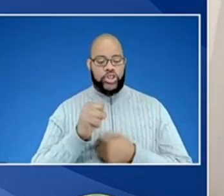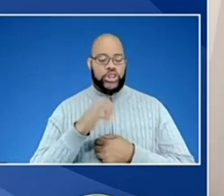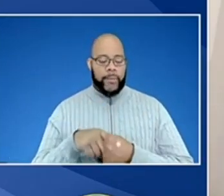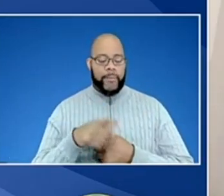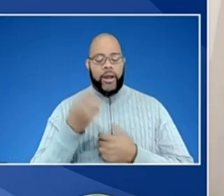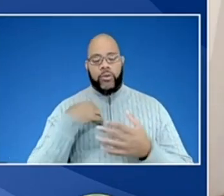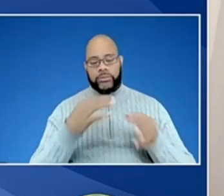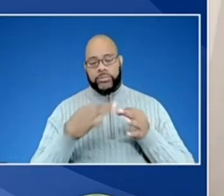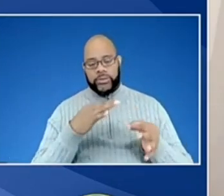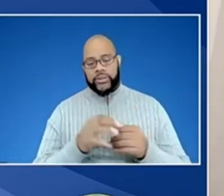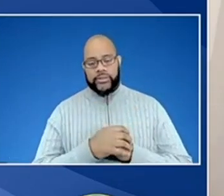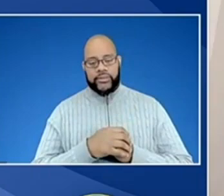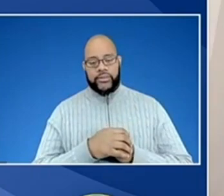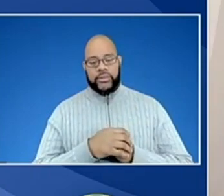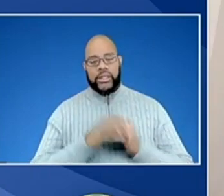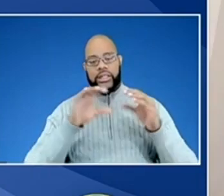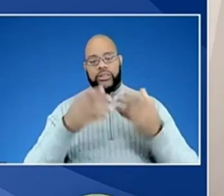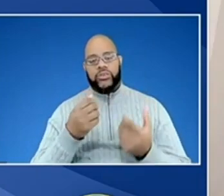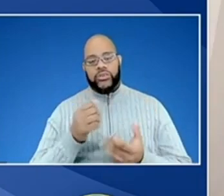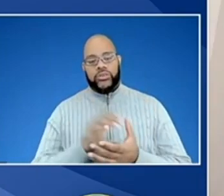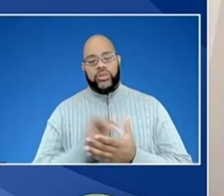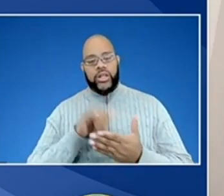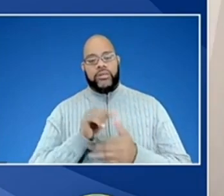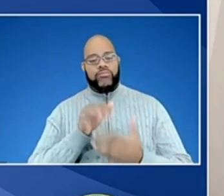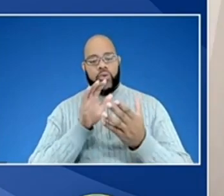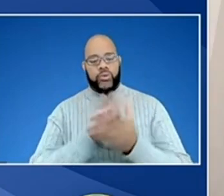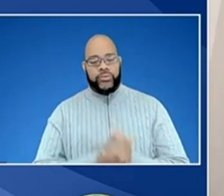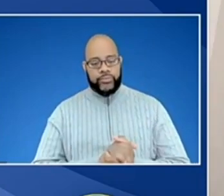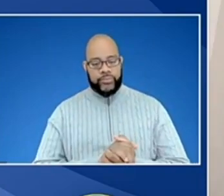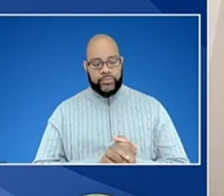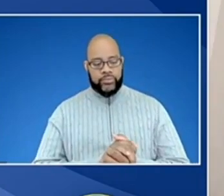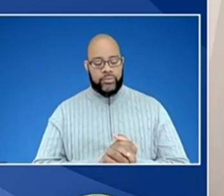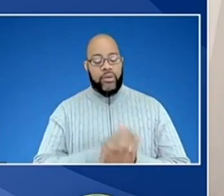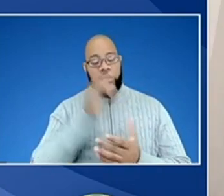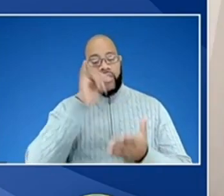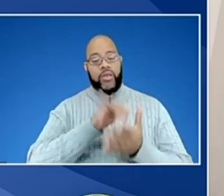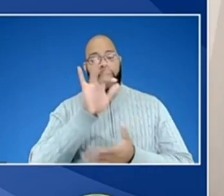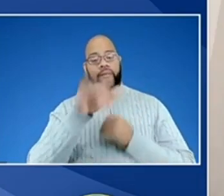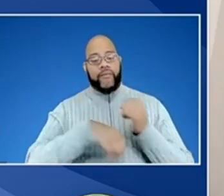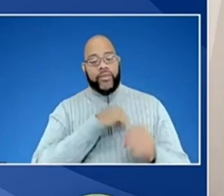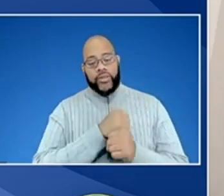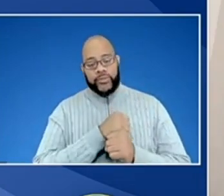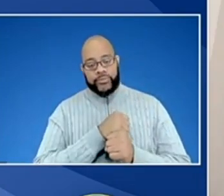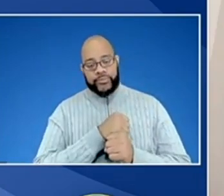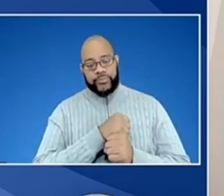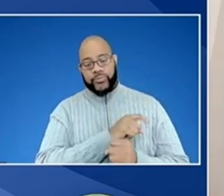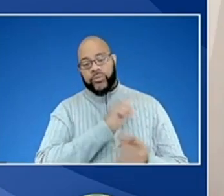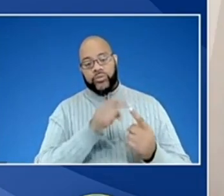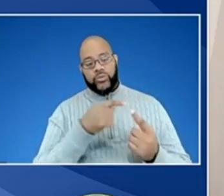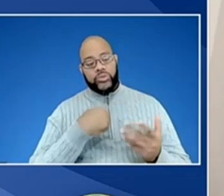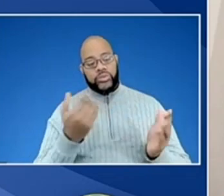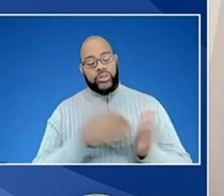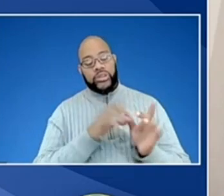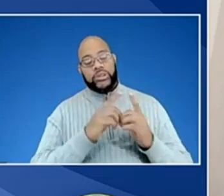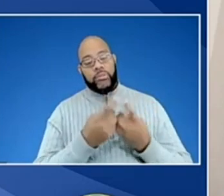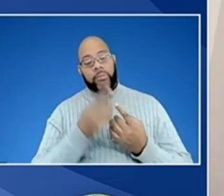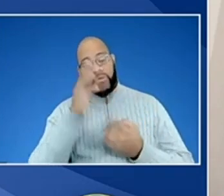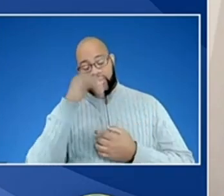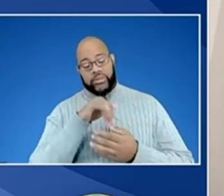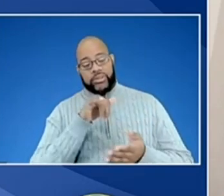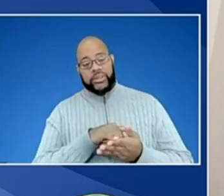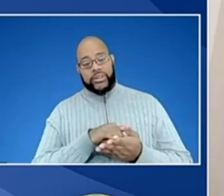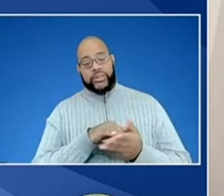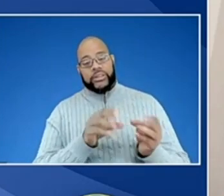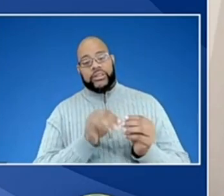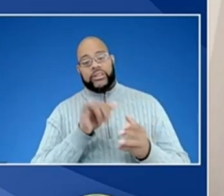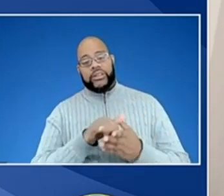defining as hardship categories or hardship approach. But I think the 25 years, when we, again, the department has acknowledged in this session